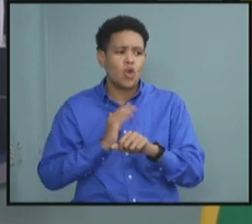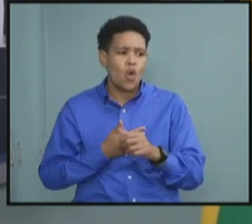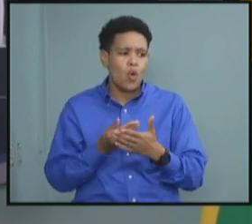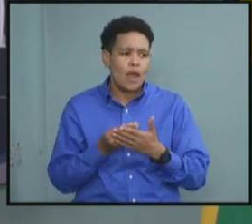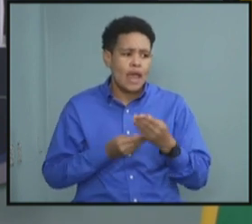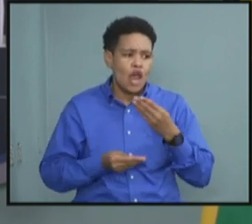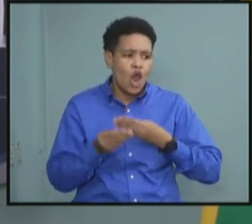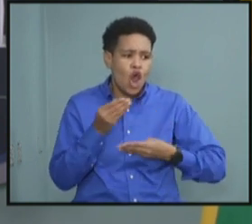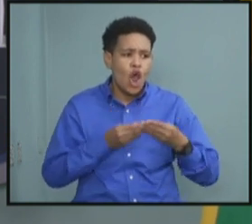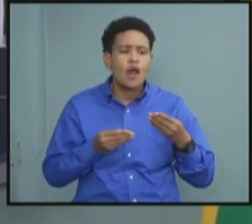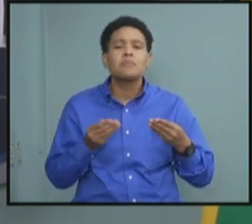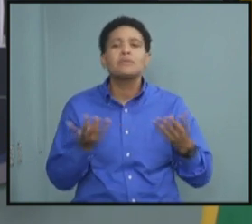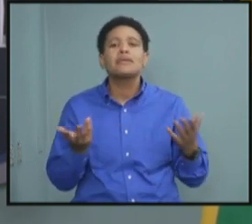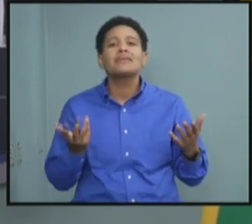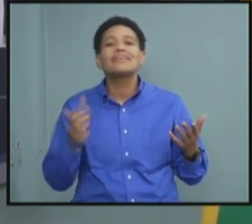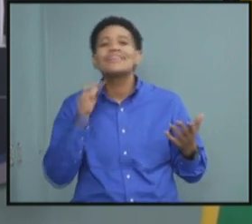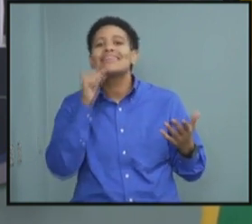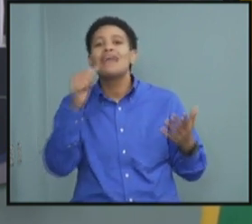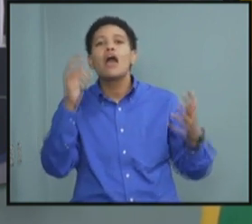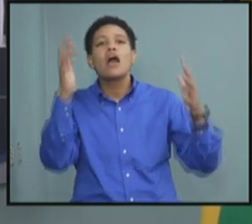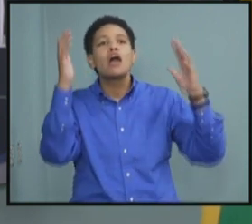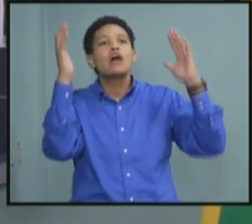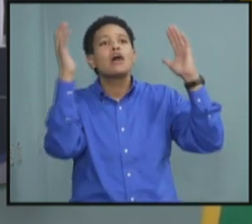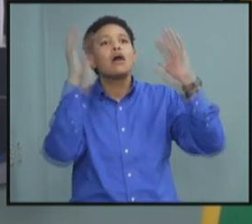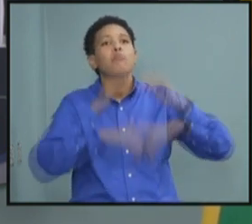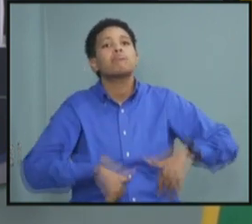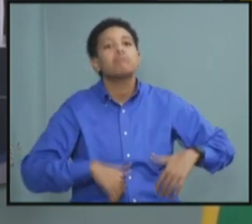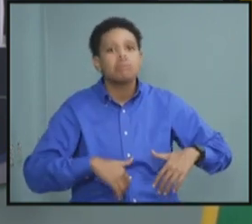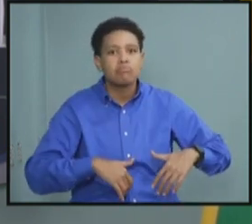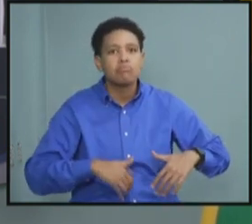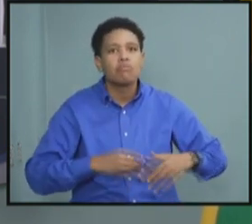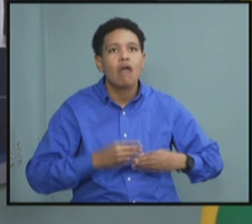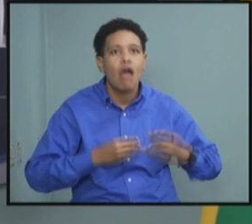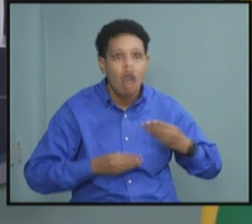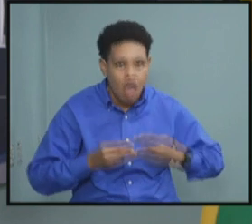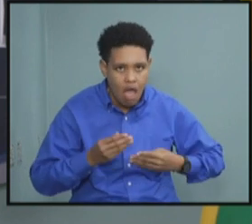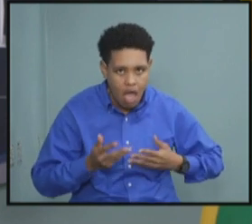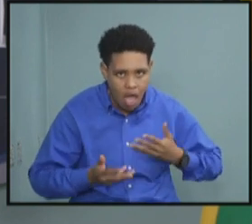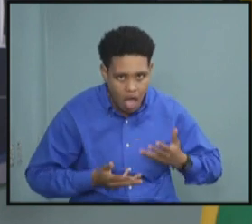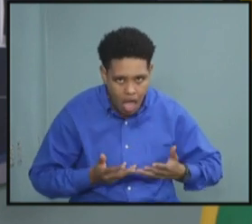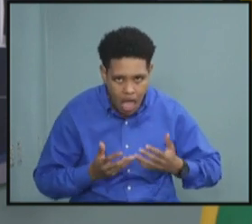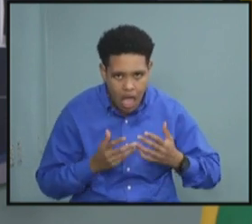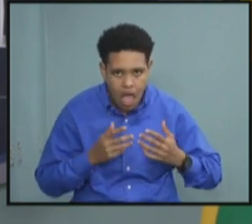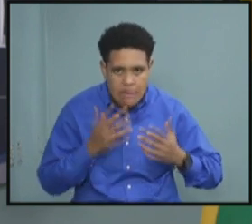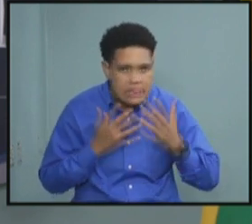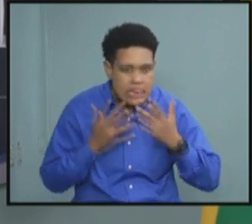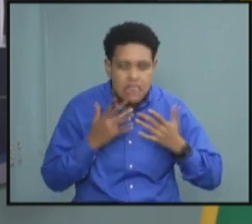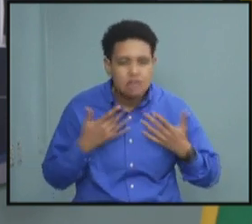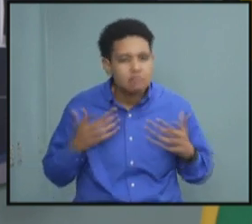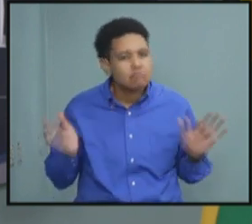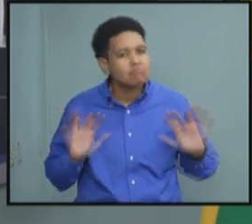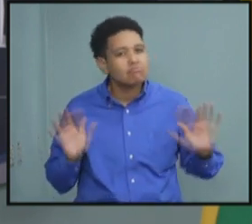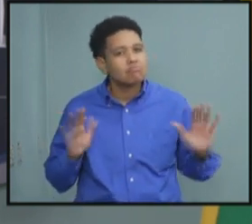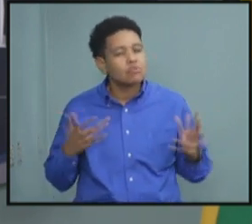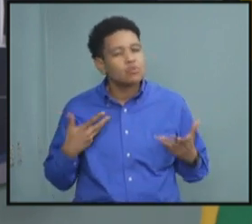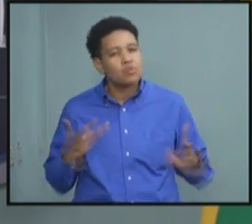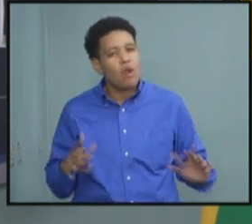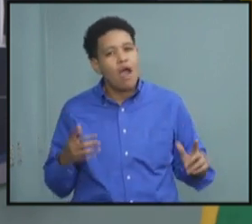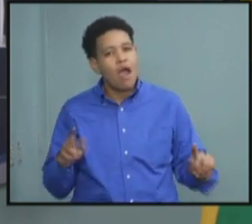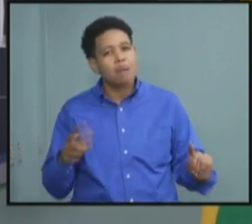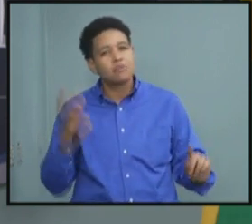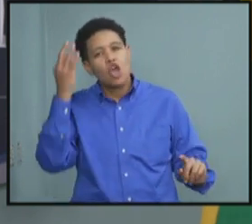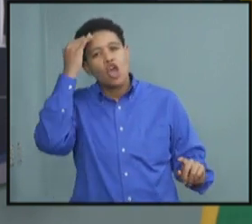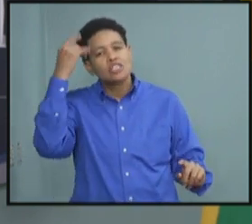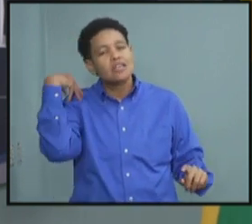economy does not crash. This is a concern that I have said at the